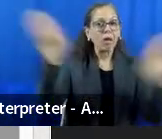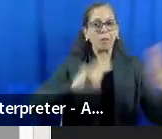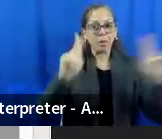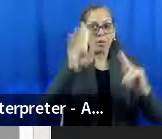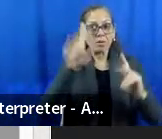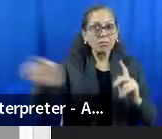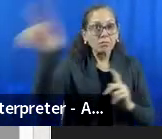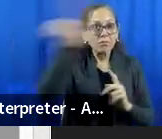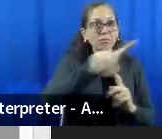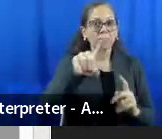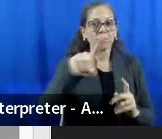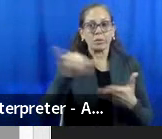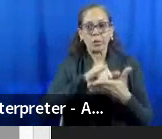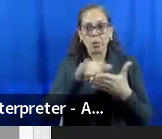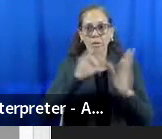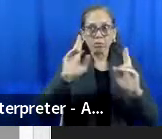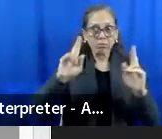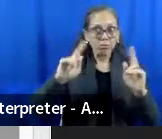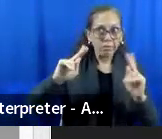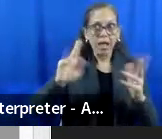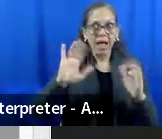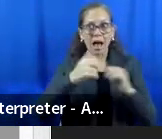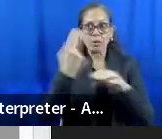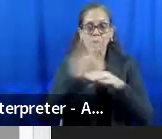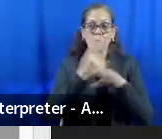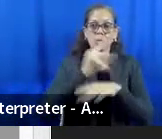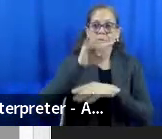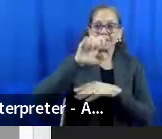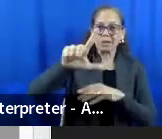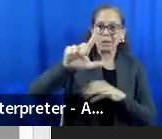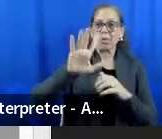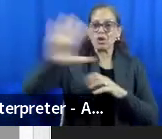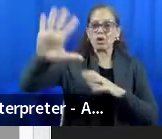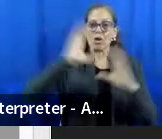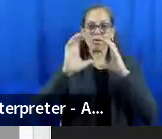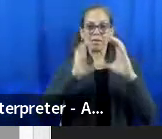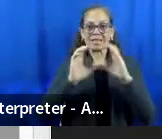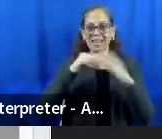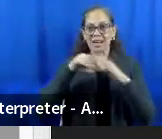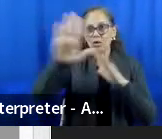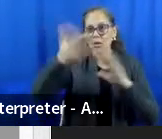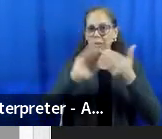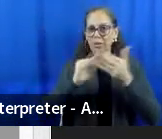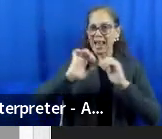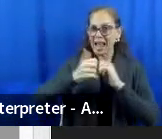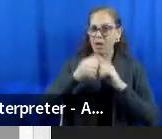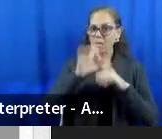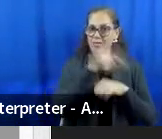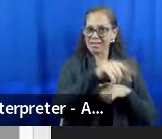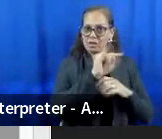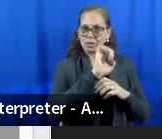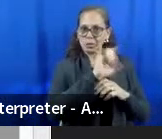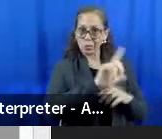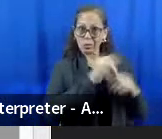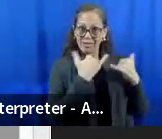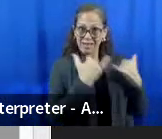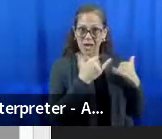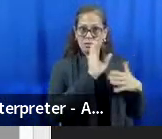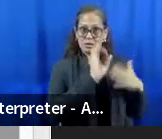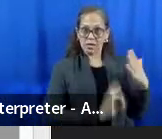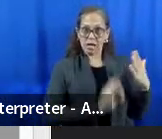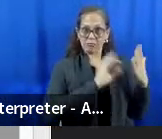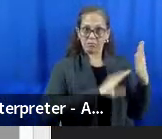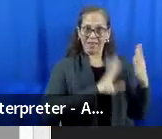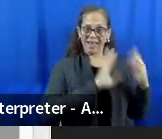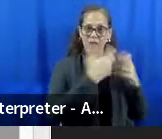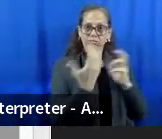about how you would want to use the tool, how it relates to conversations you're having in your communities, and whether the tool, as it's currently designed, would